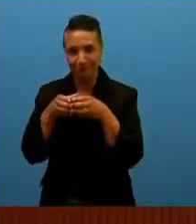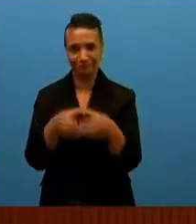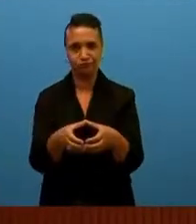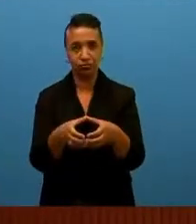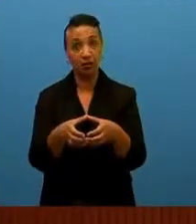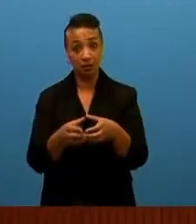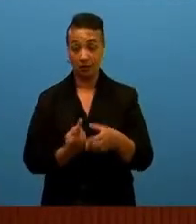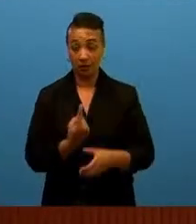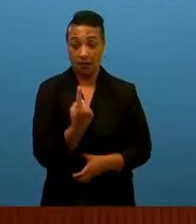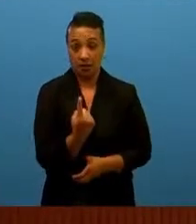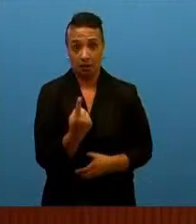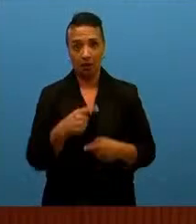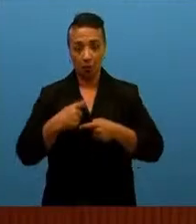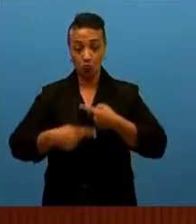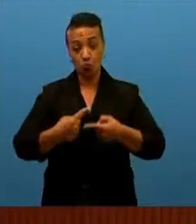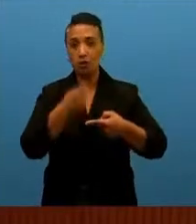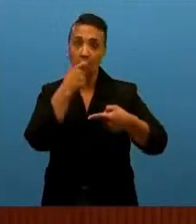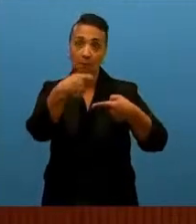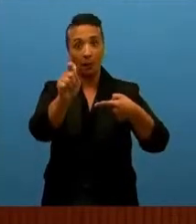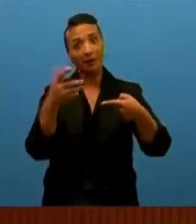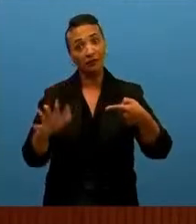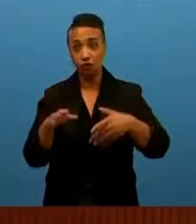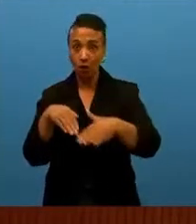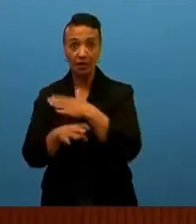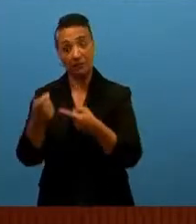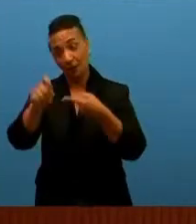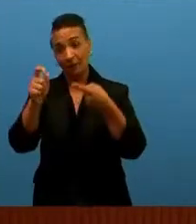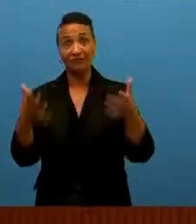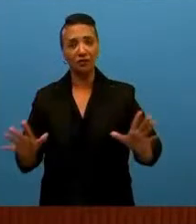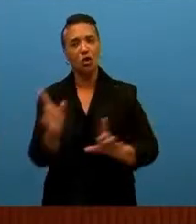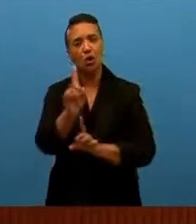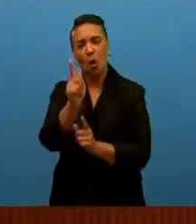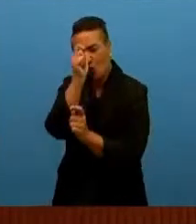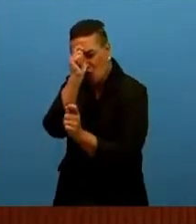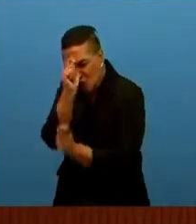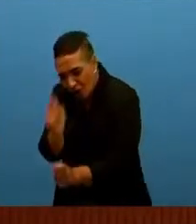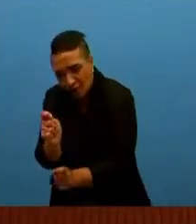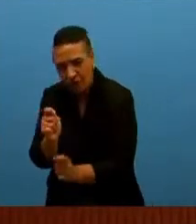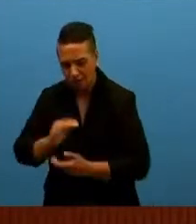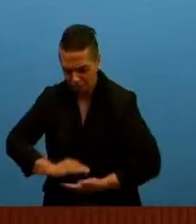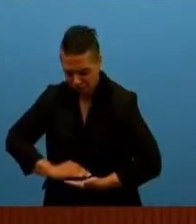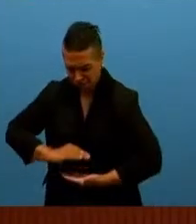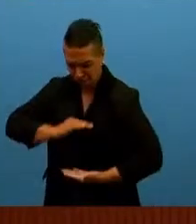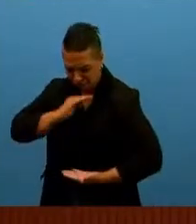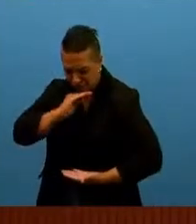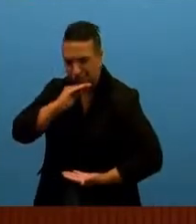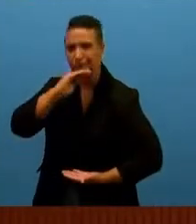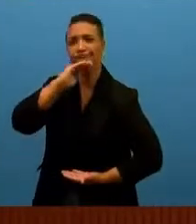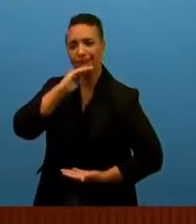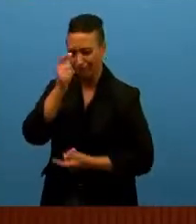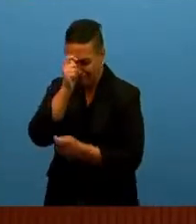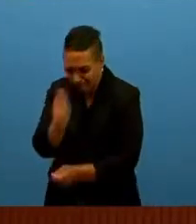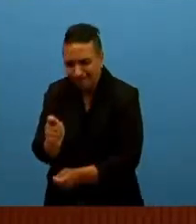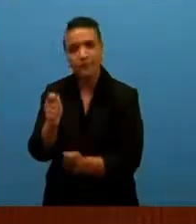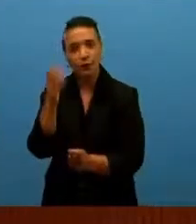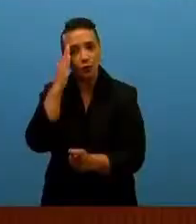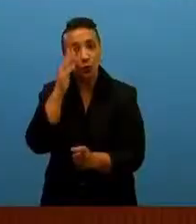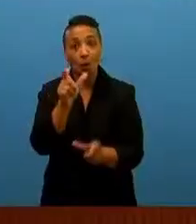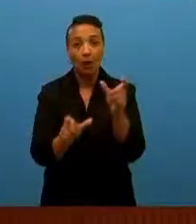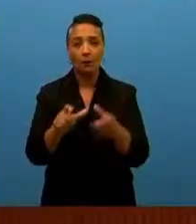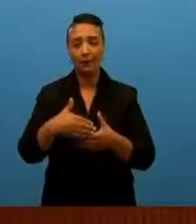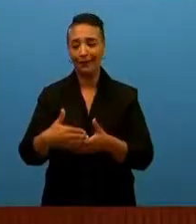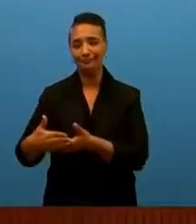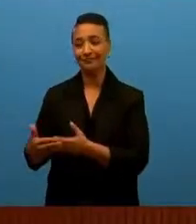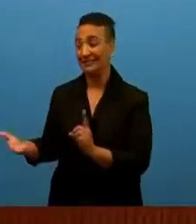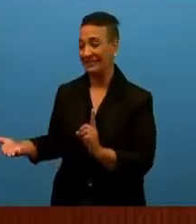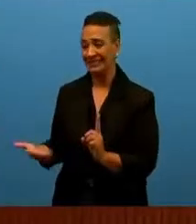about access. It's about recognition, it's about dignity, it's about Indigenous peoples no longer being treated as guests